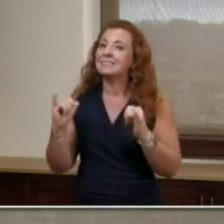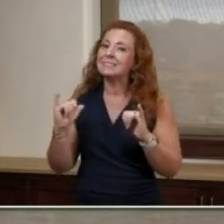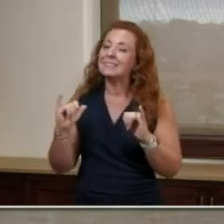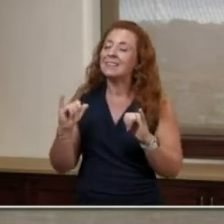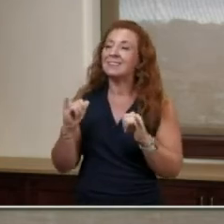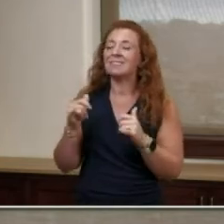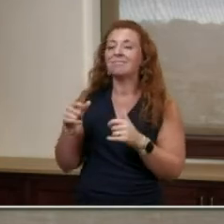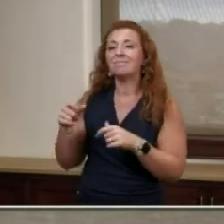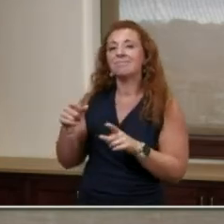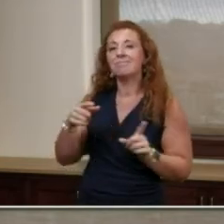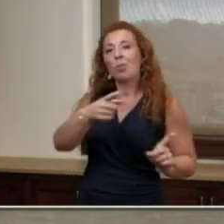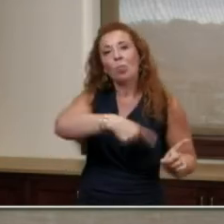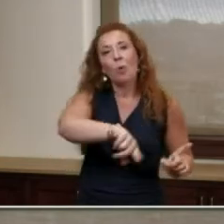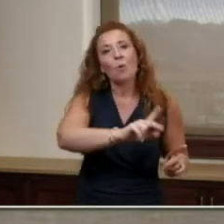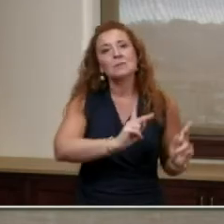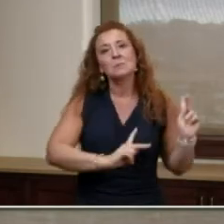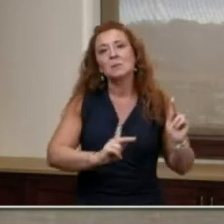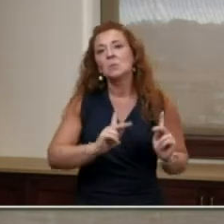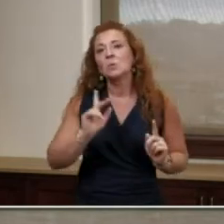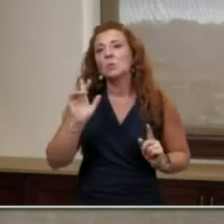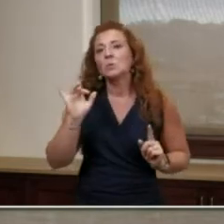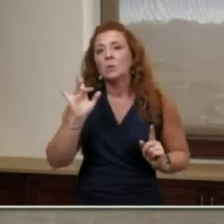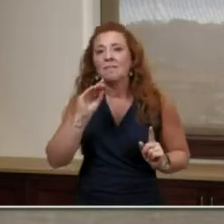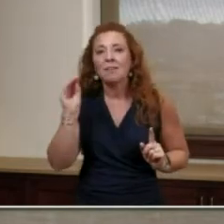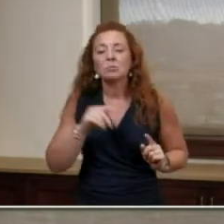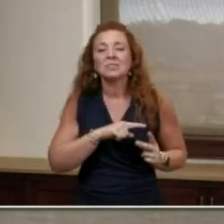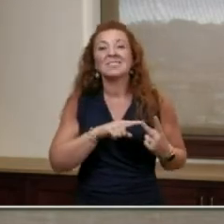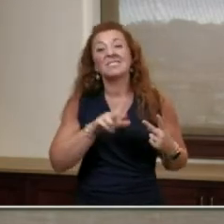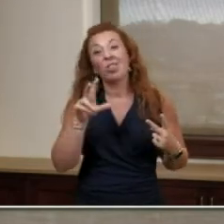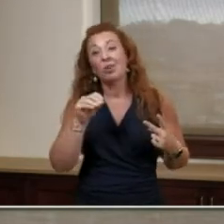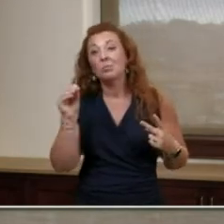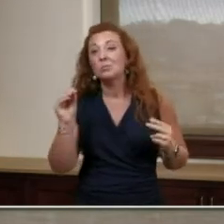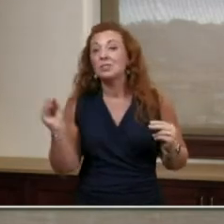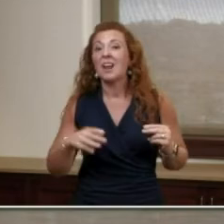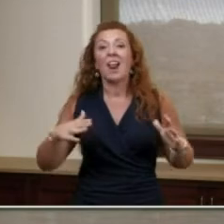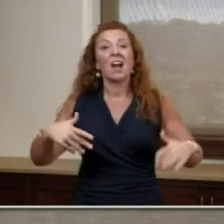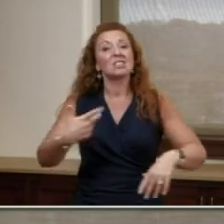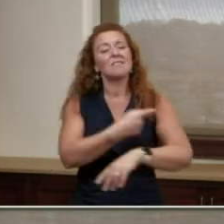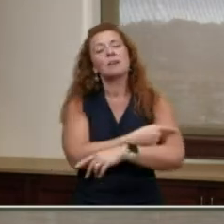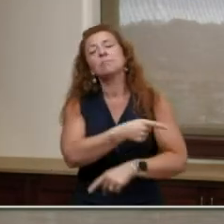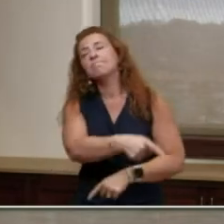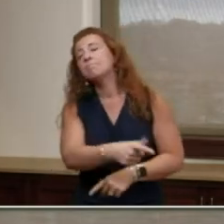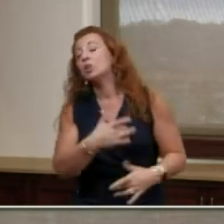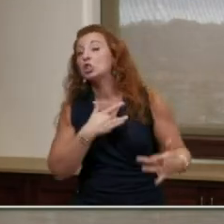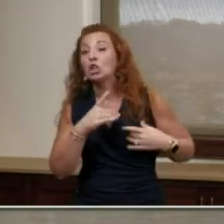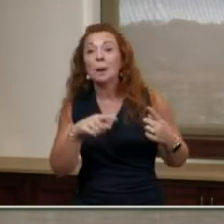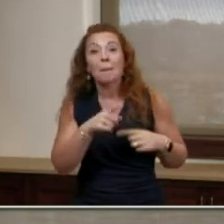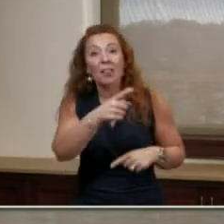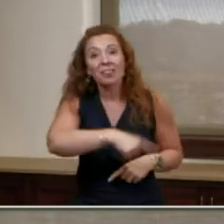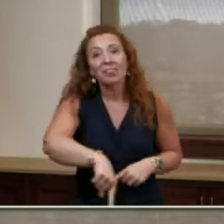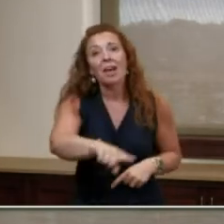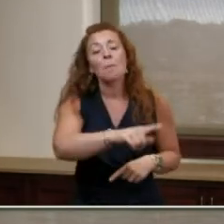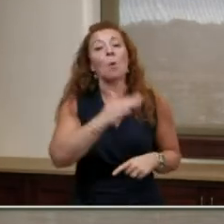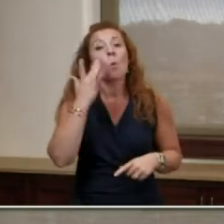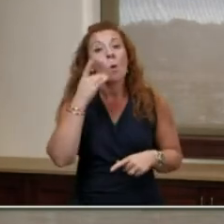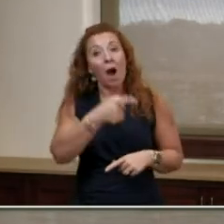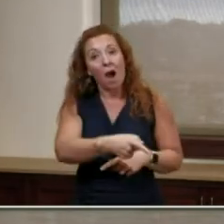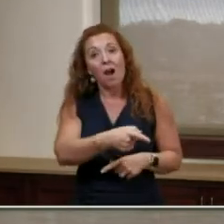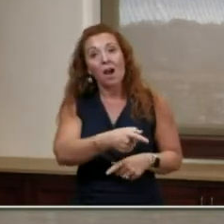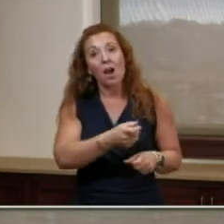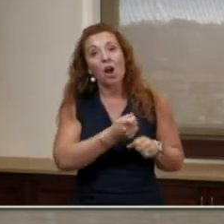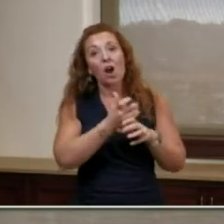or 30% of the folks that are unvaccinated, and we really worry about them because they're really putting not only